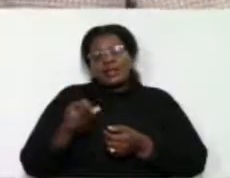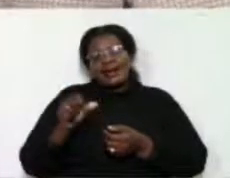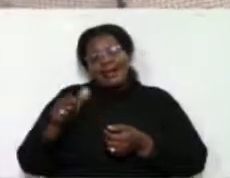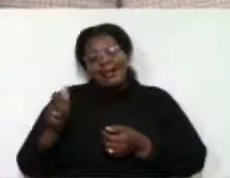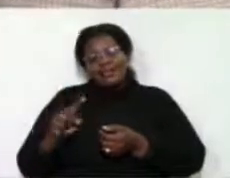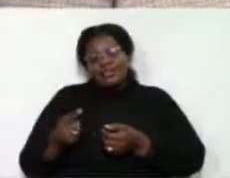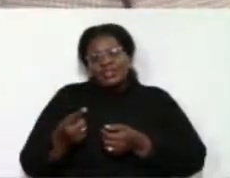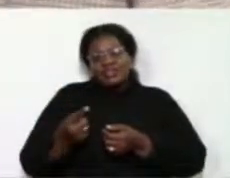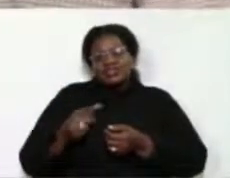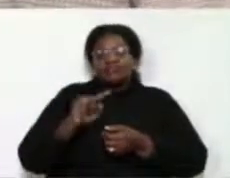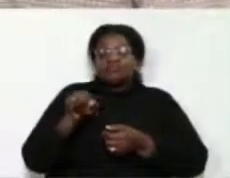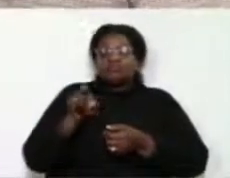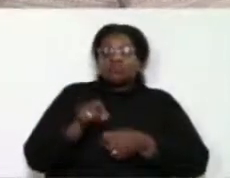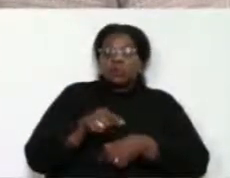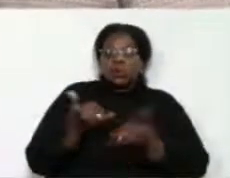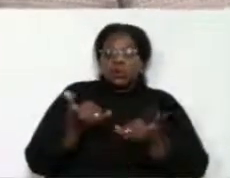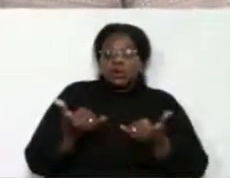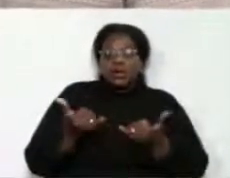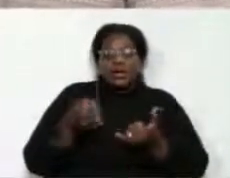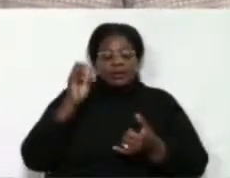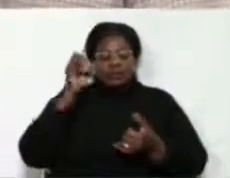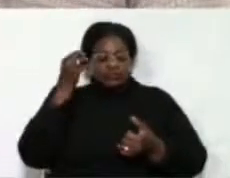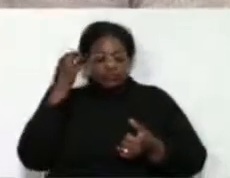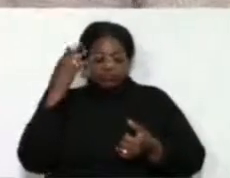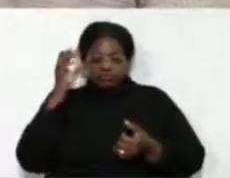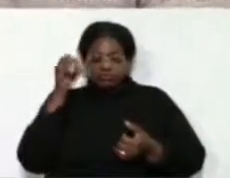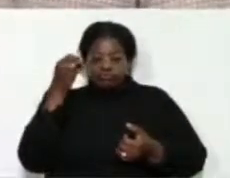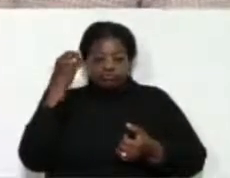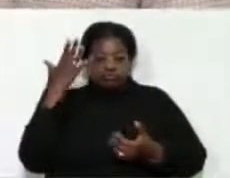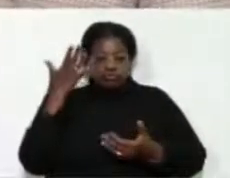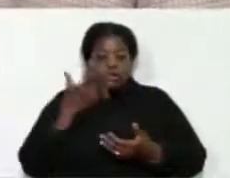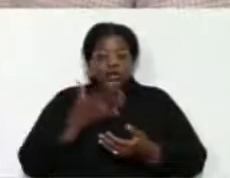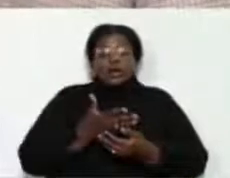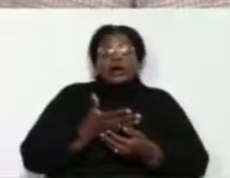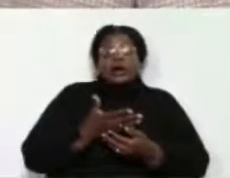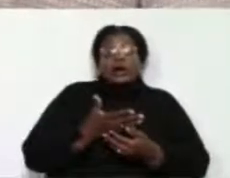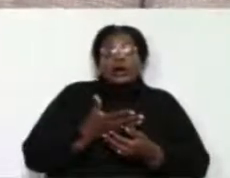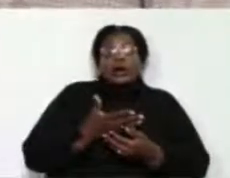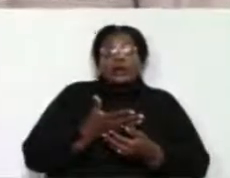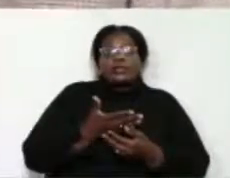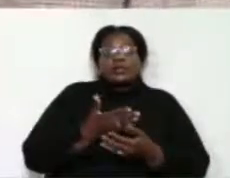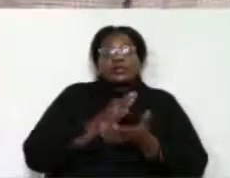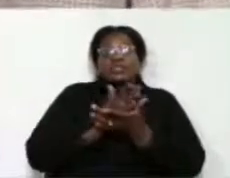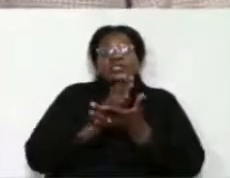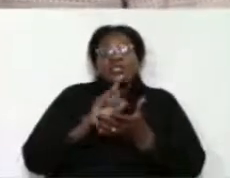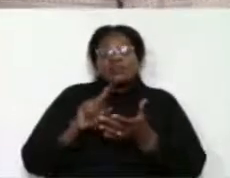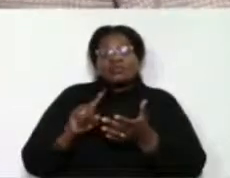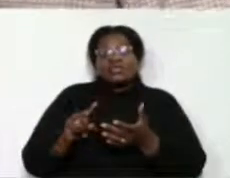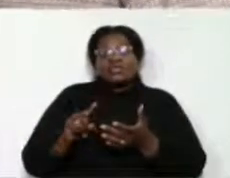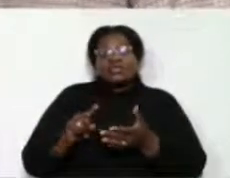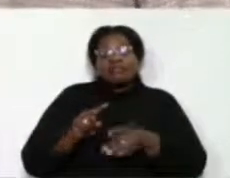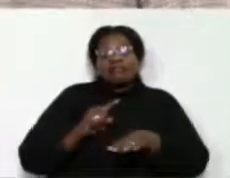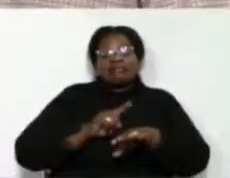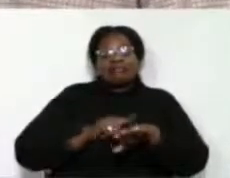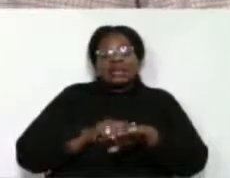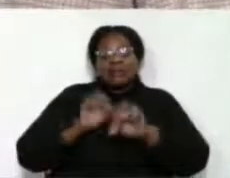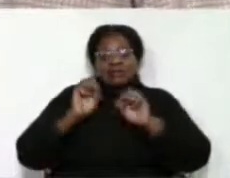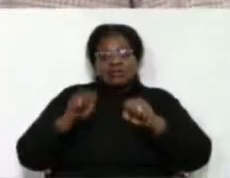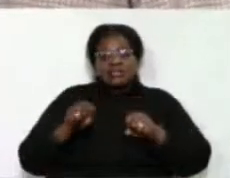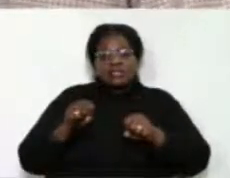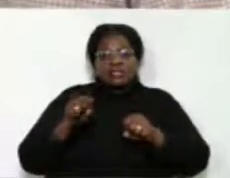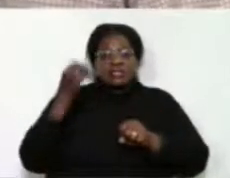but we're just ignoring it. And that's basically an avoidance of accountability. We're both accountable for something.